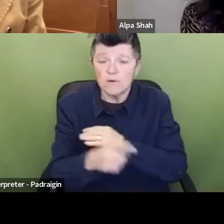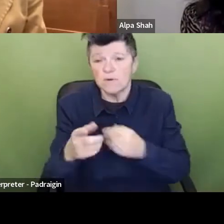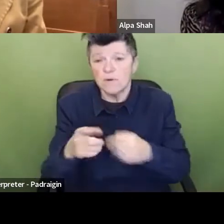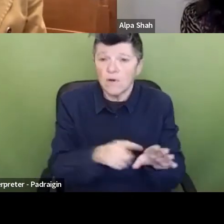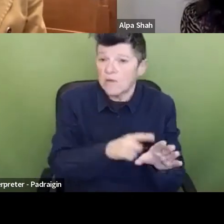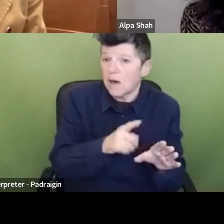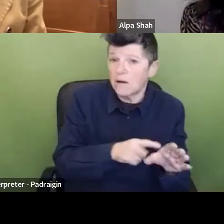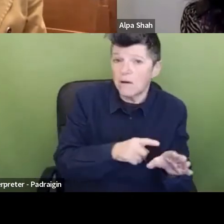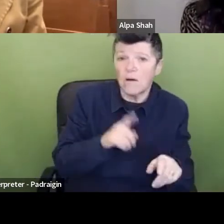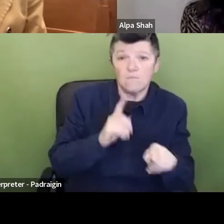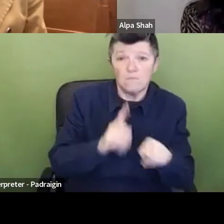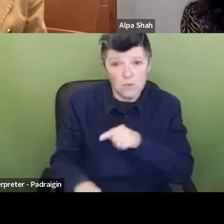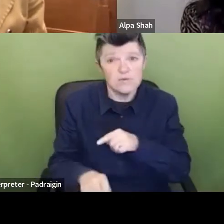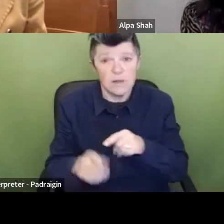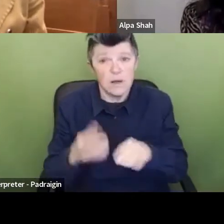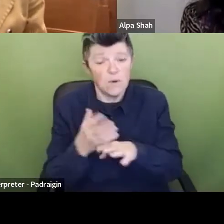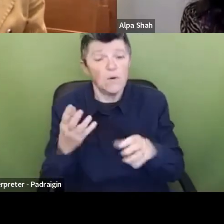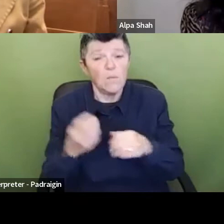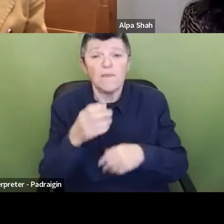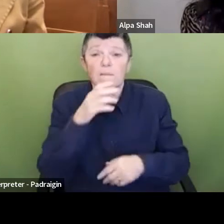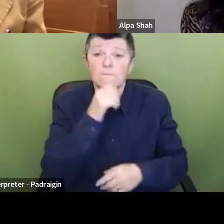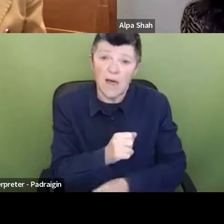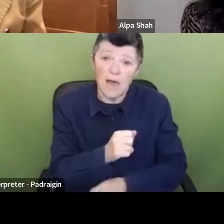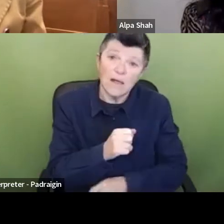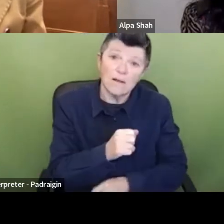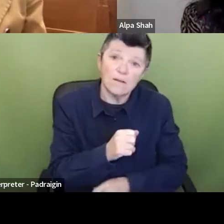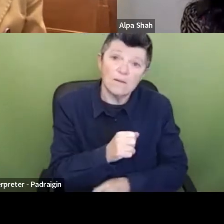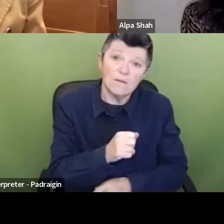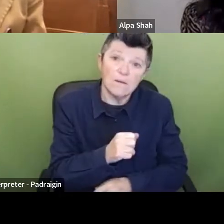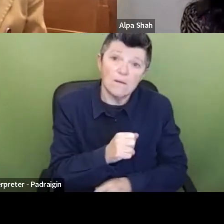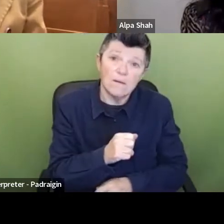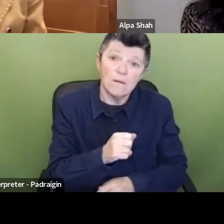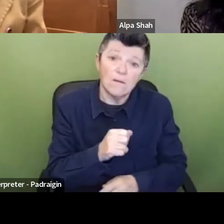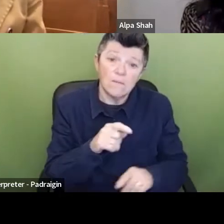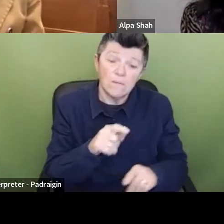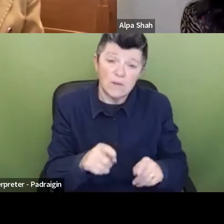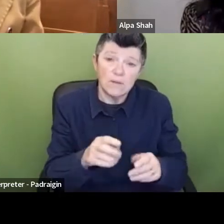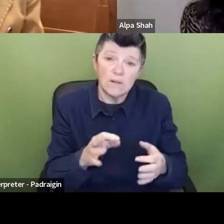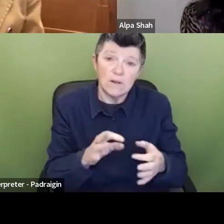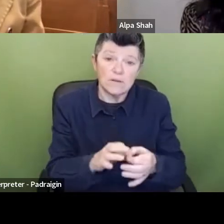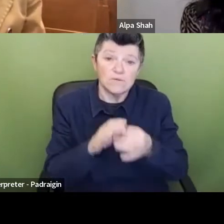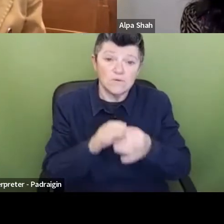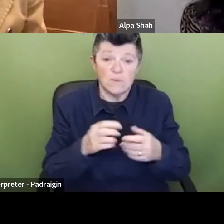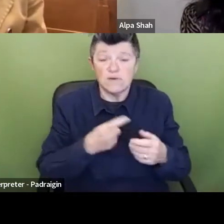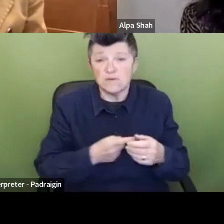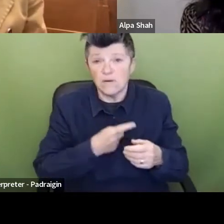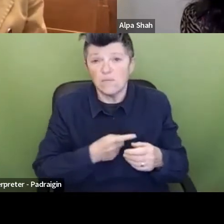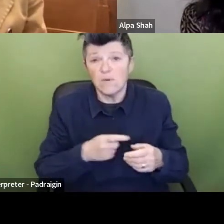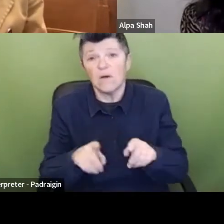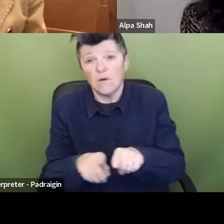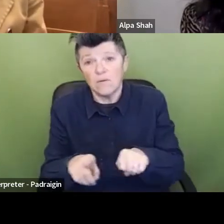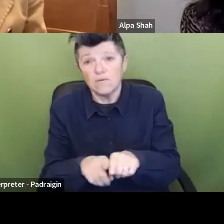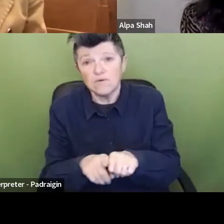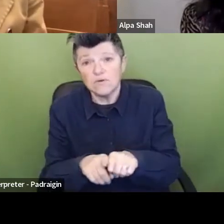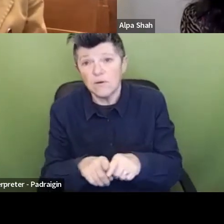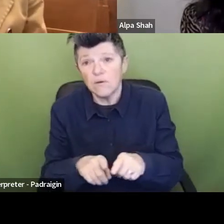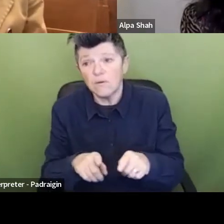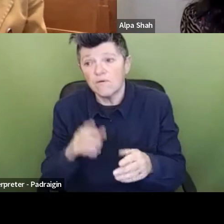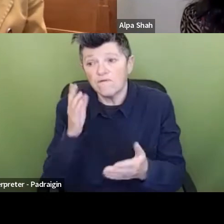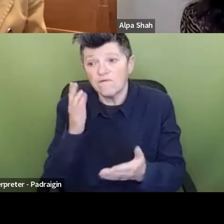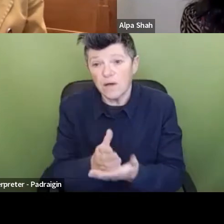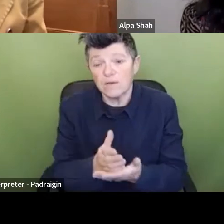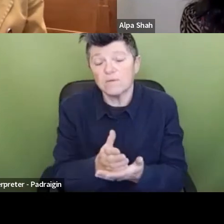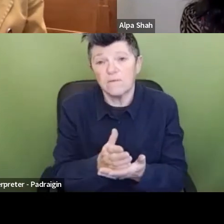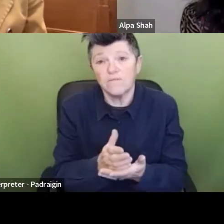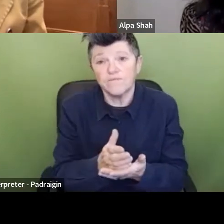were men, which has to do with myself, but also with the fact that there's fortunately quite a